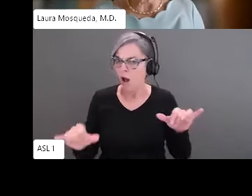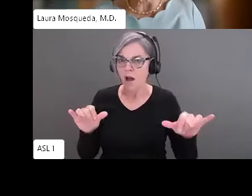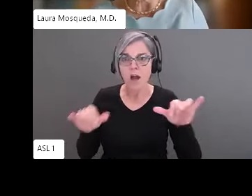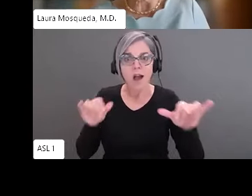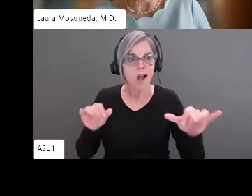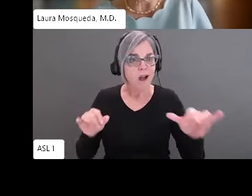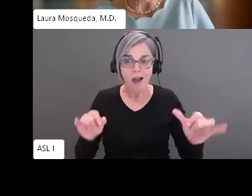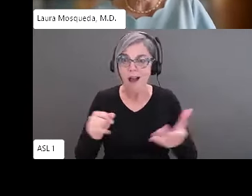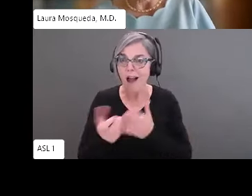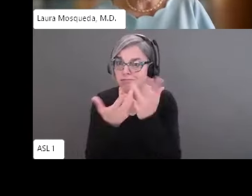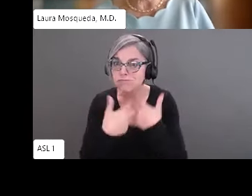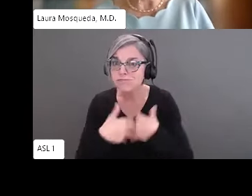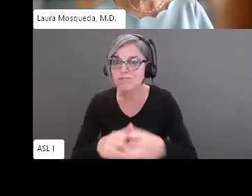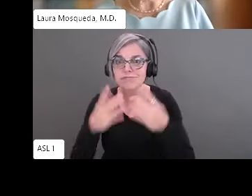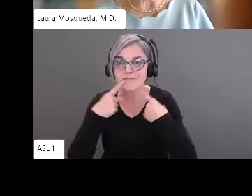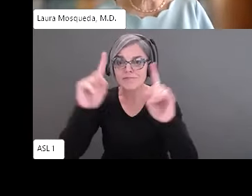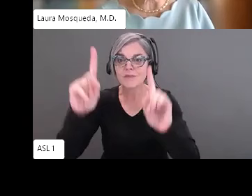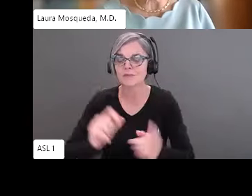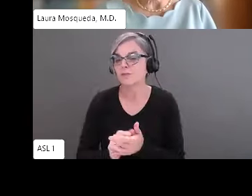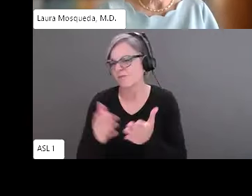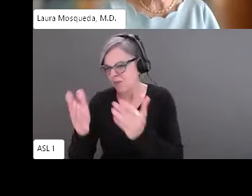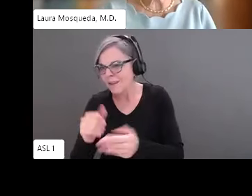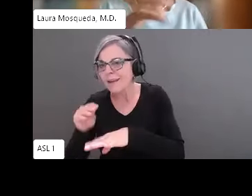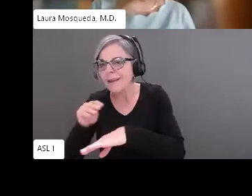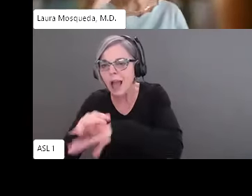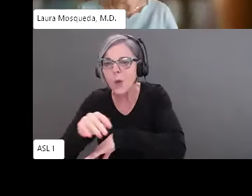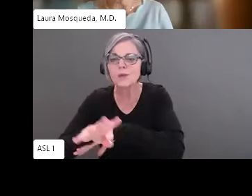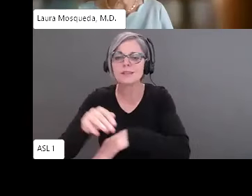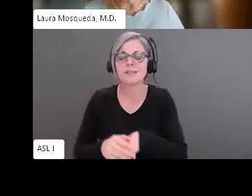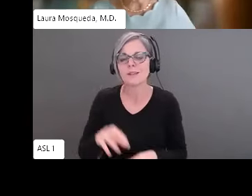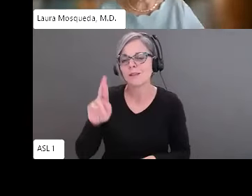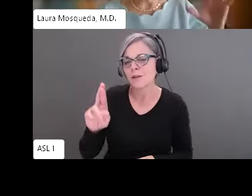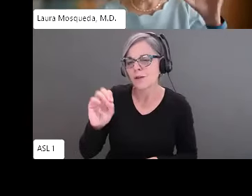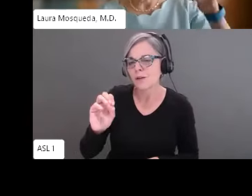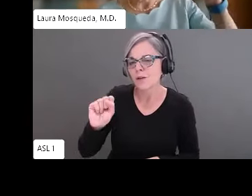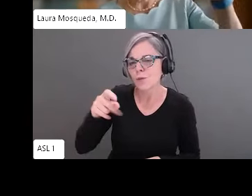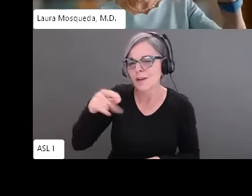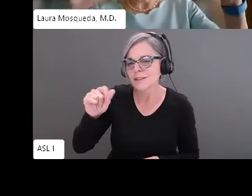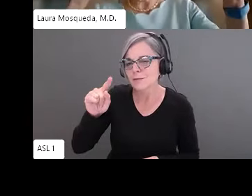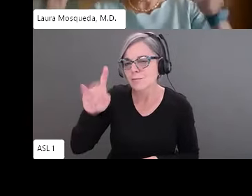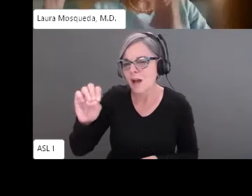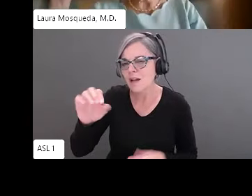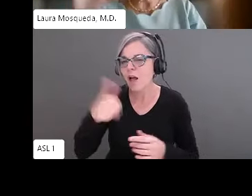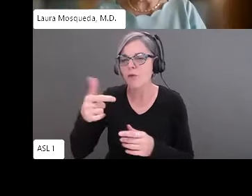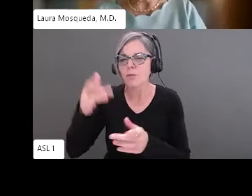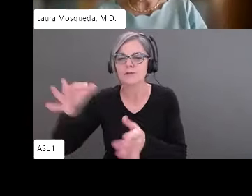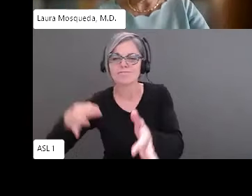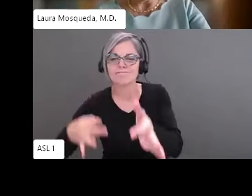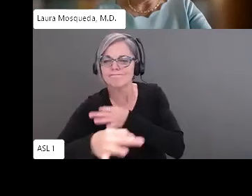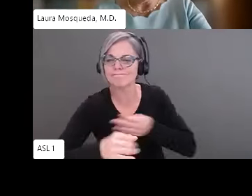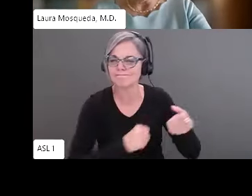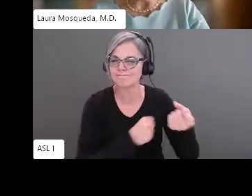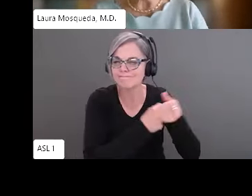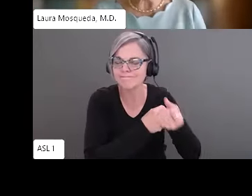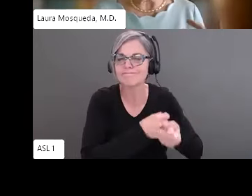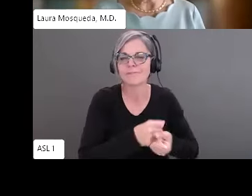very helpful, respite, you've got it. And so when we look at a complex situation and think about these different